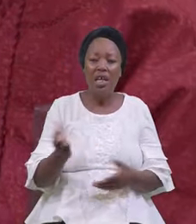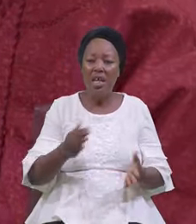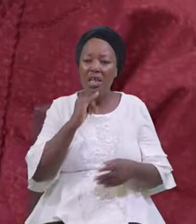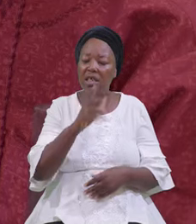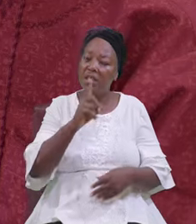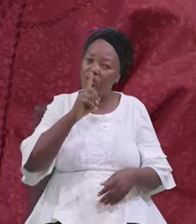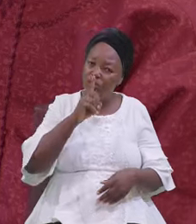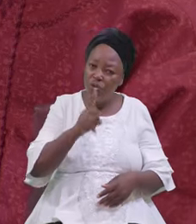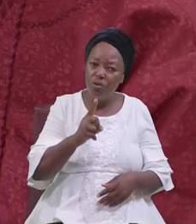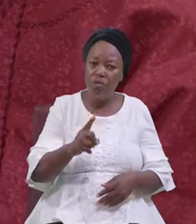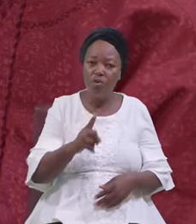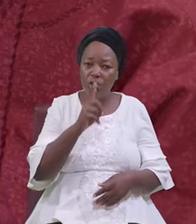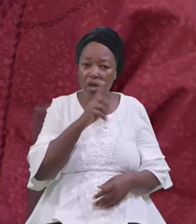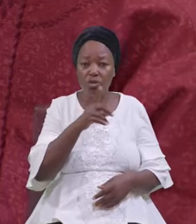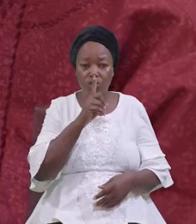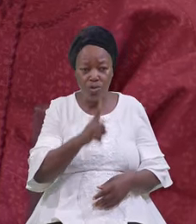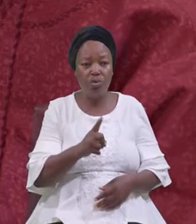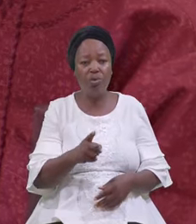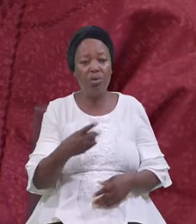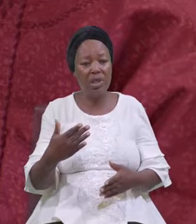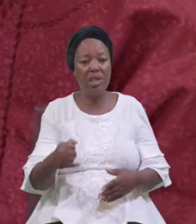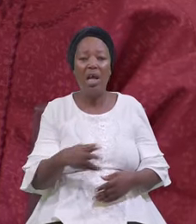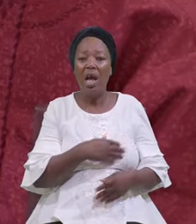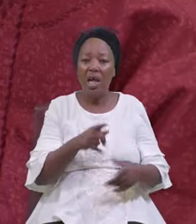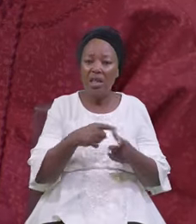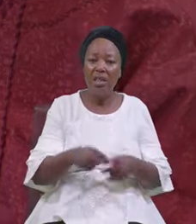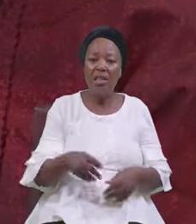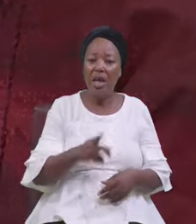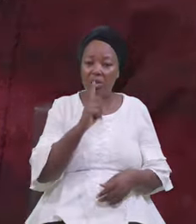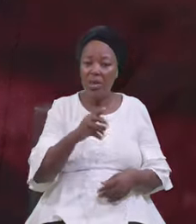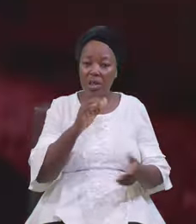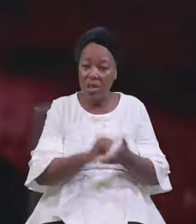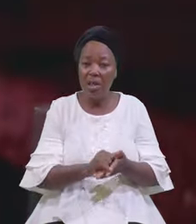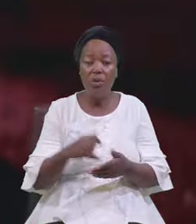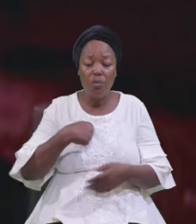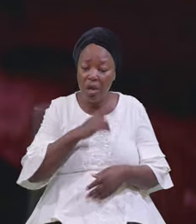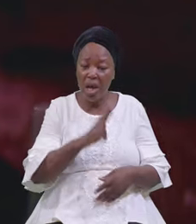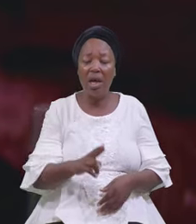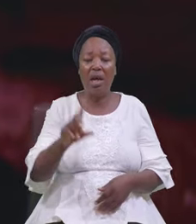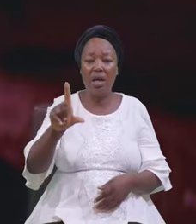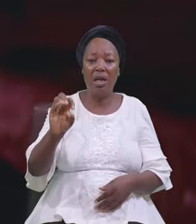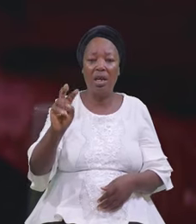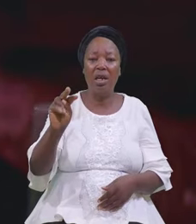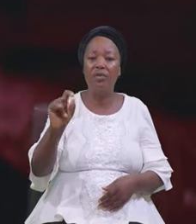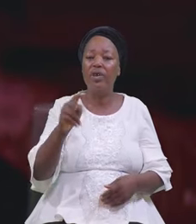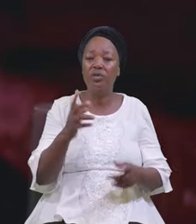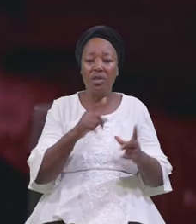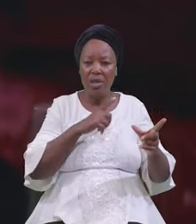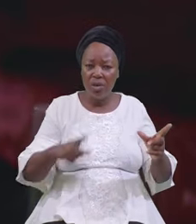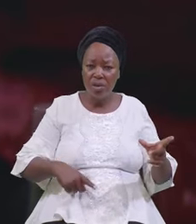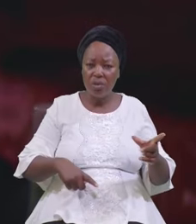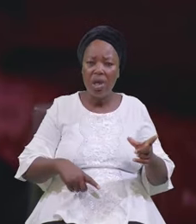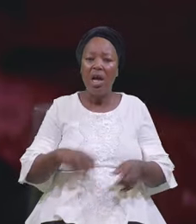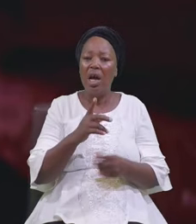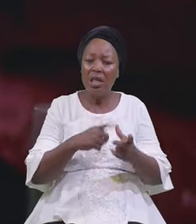very certainty and the confirmation that we're Levites unto the Lord, Christ-like Levites unto the